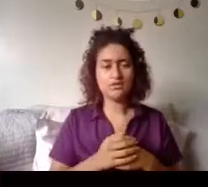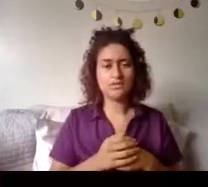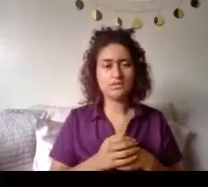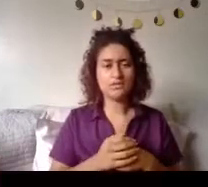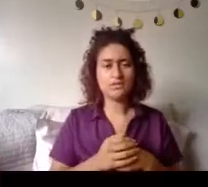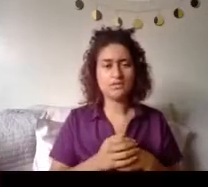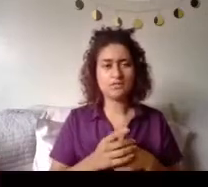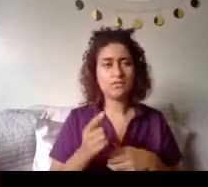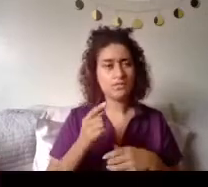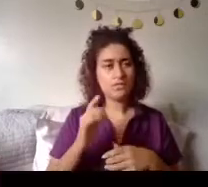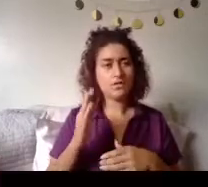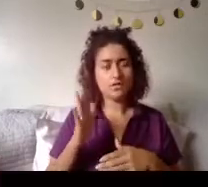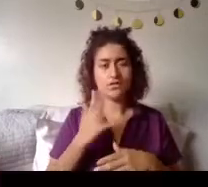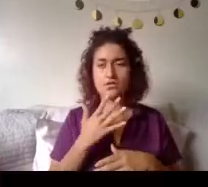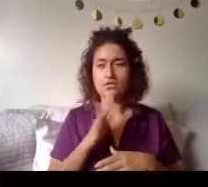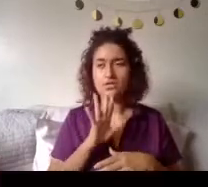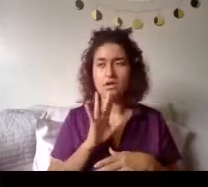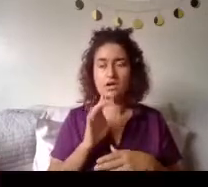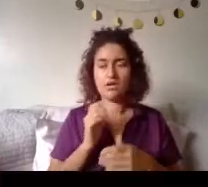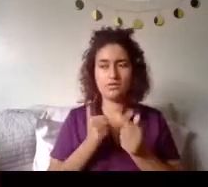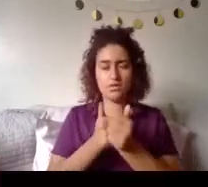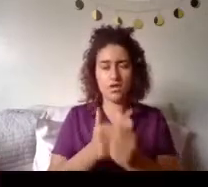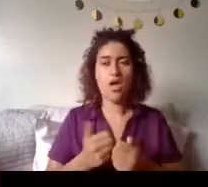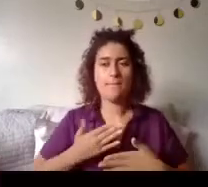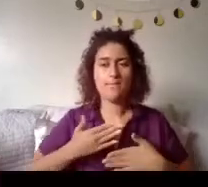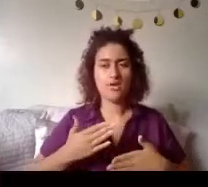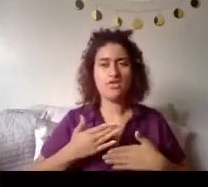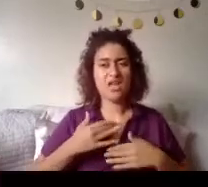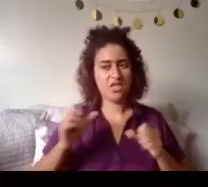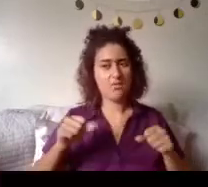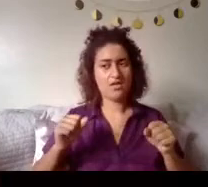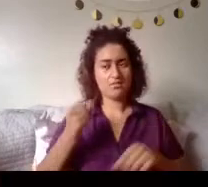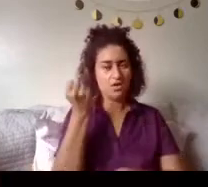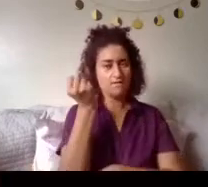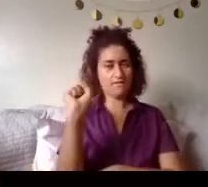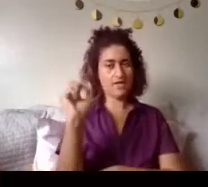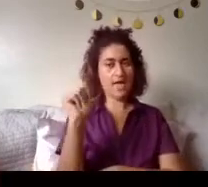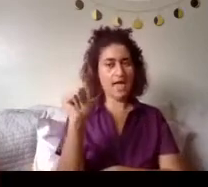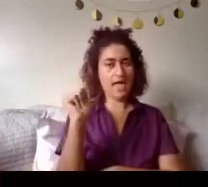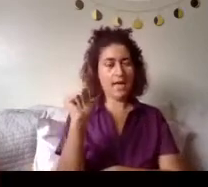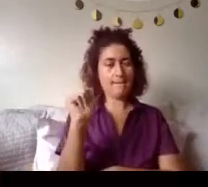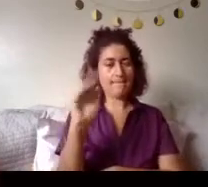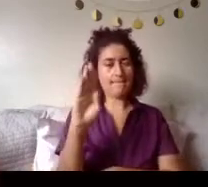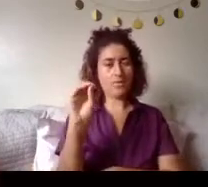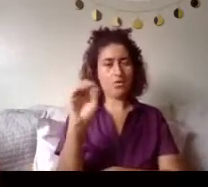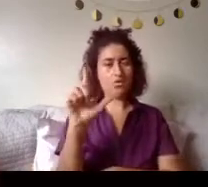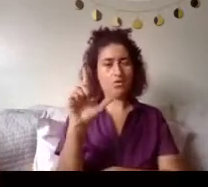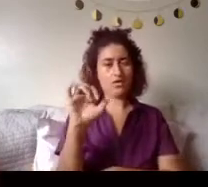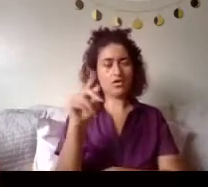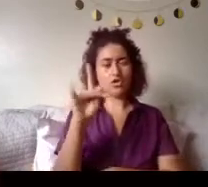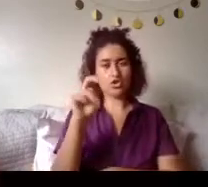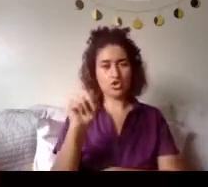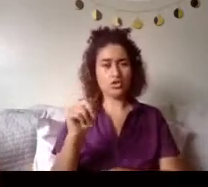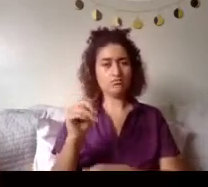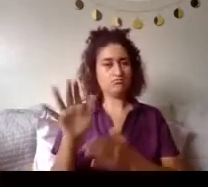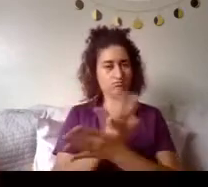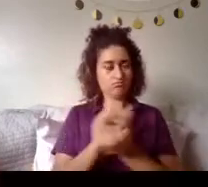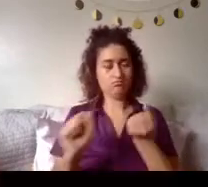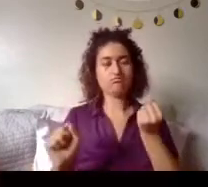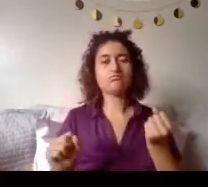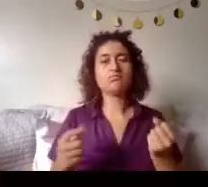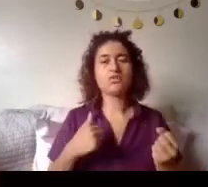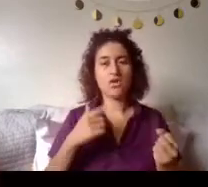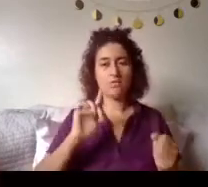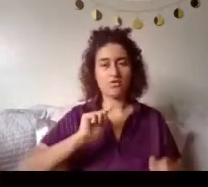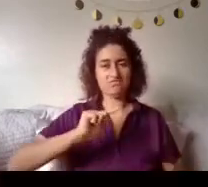on breathing and the possibility of abolition. So I'm gonna turn it over to you, and yeah, thank